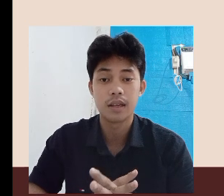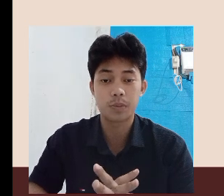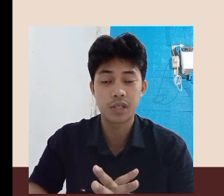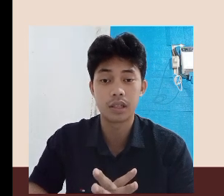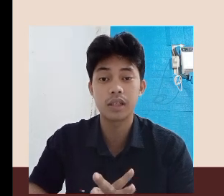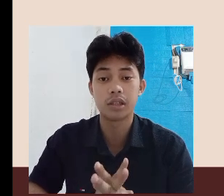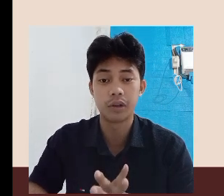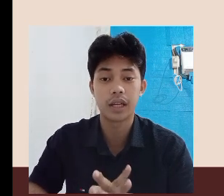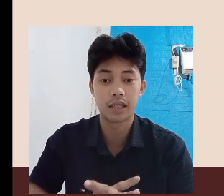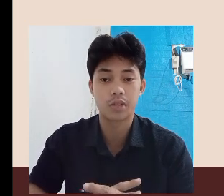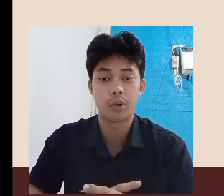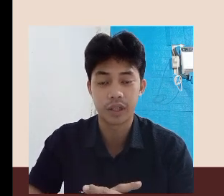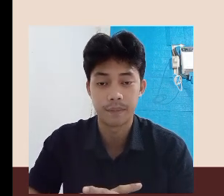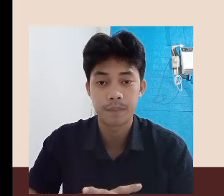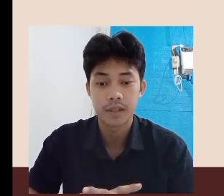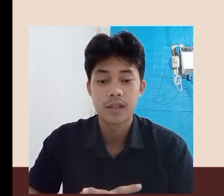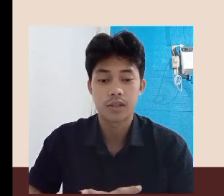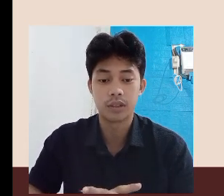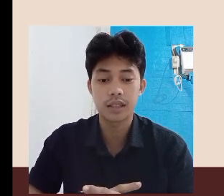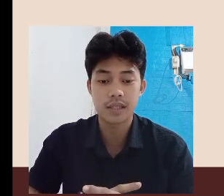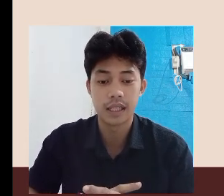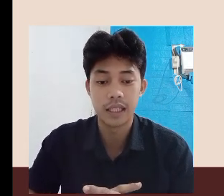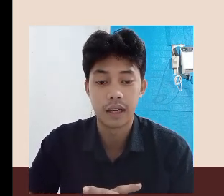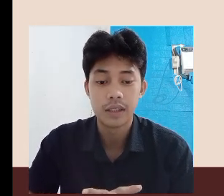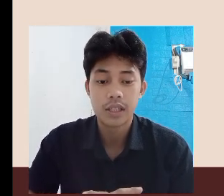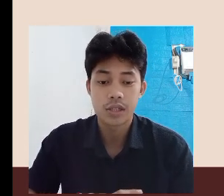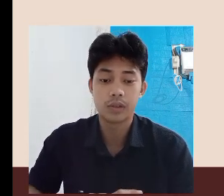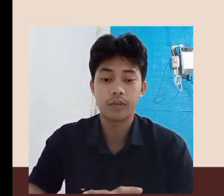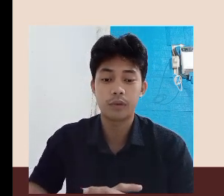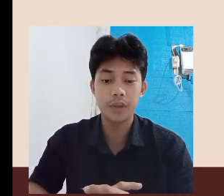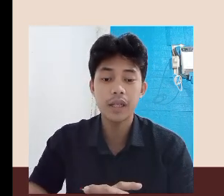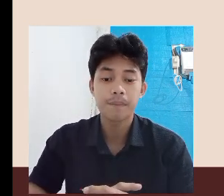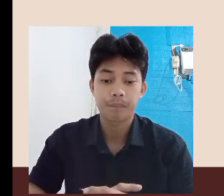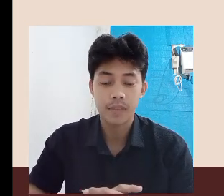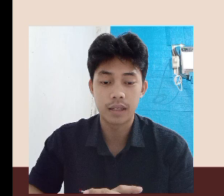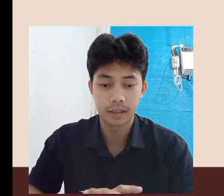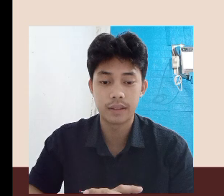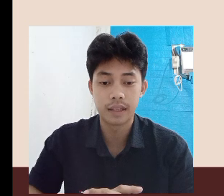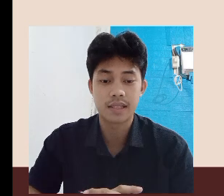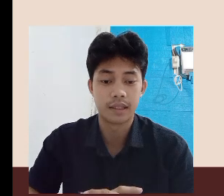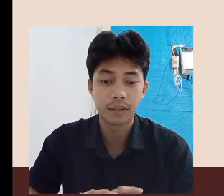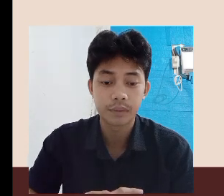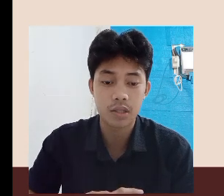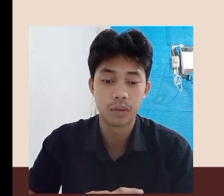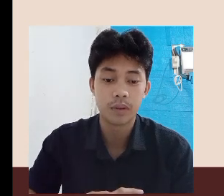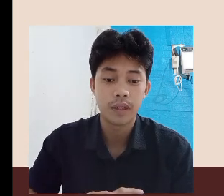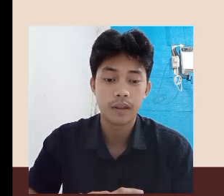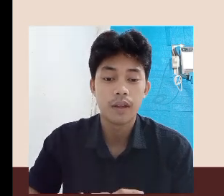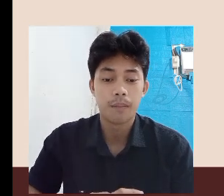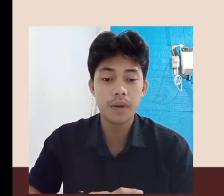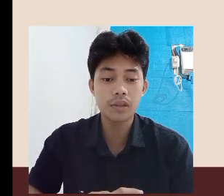skills, especially hearing and spoken. So that is the idea. So for me, that's it.